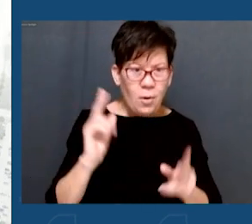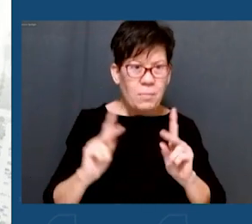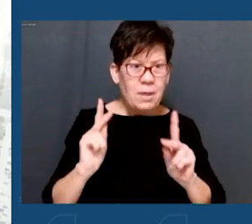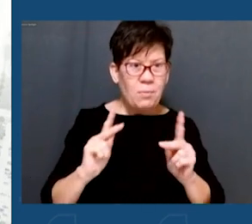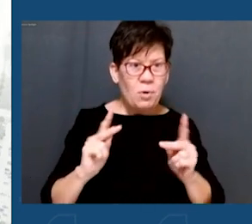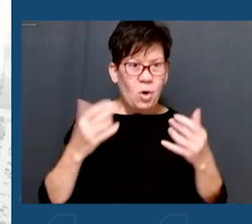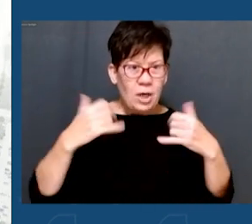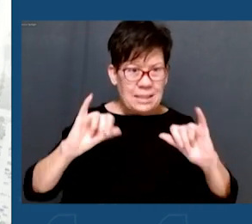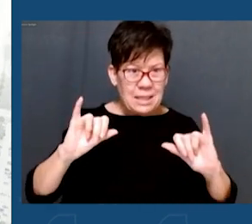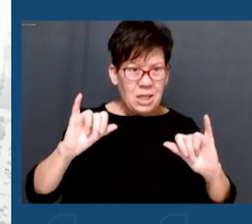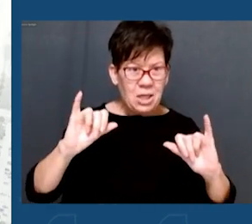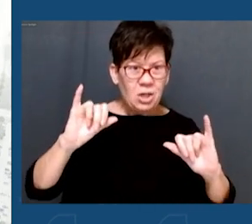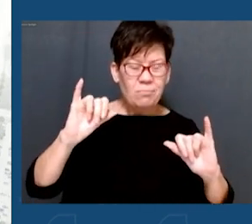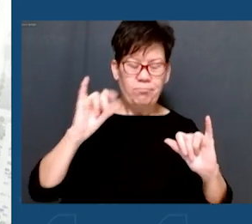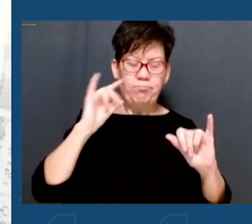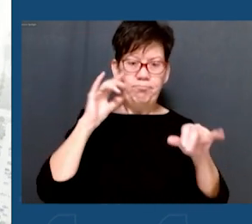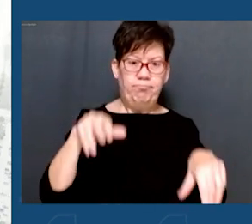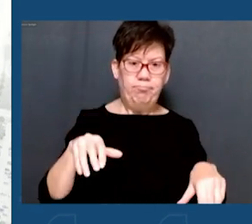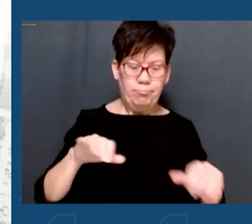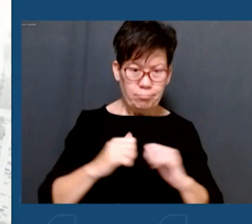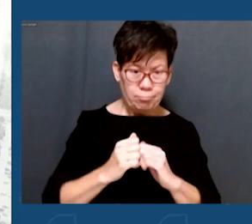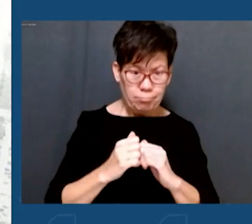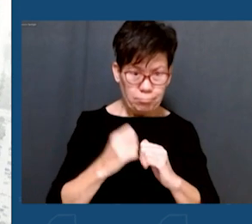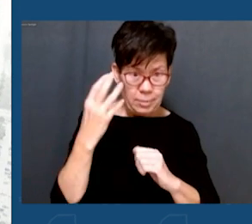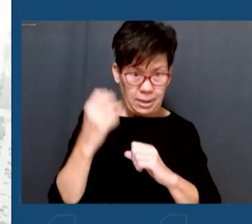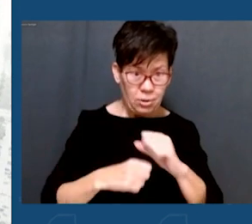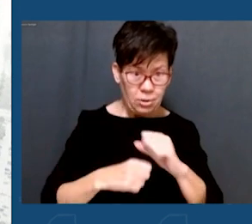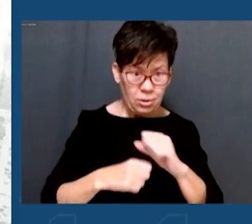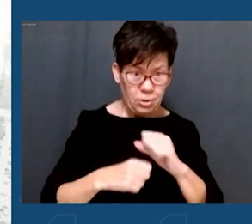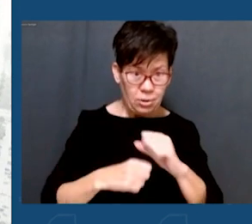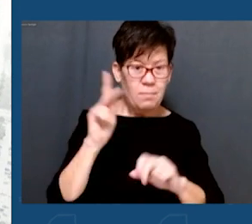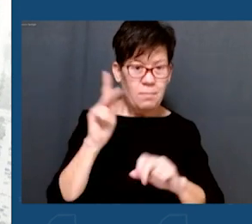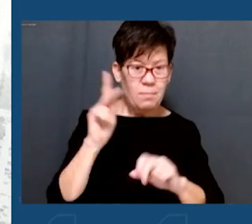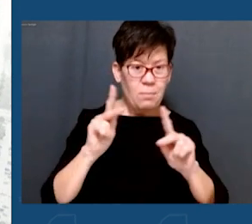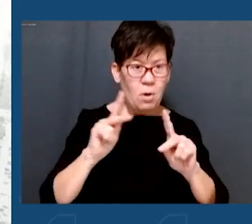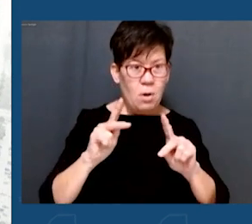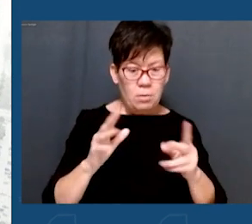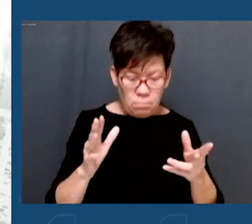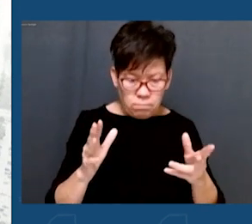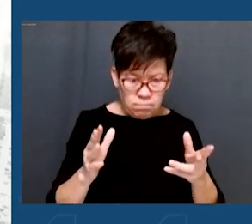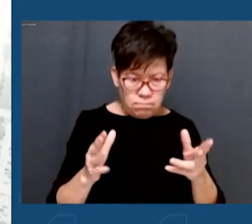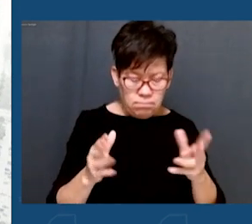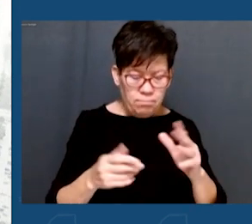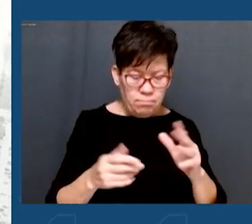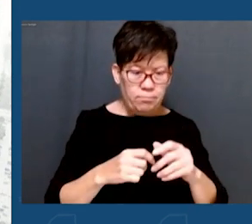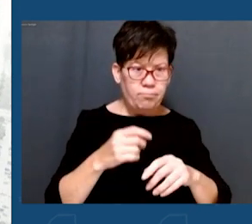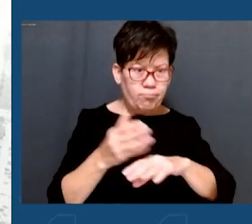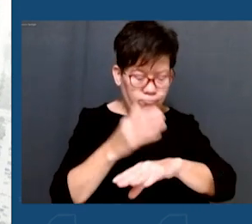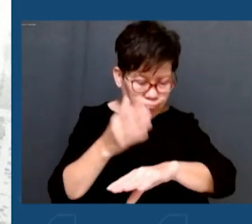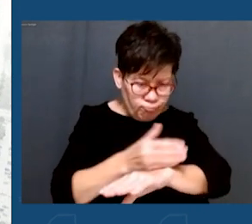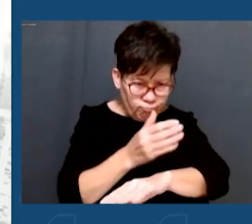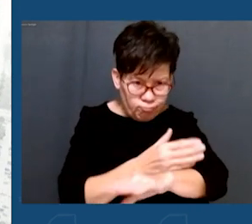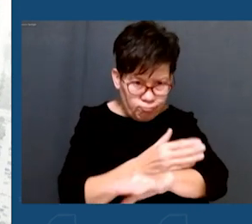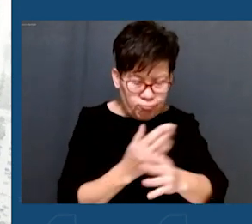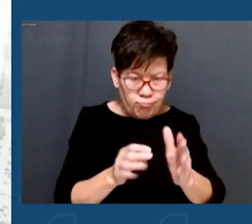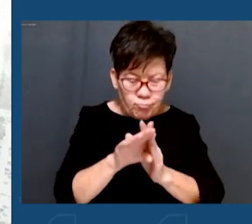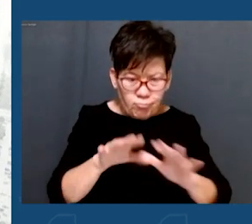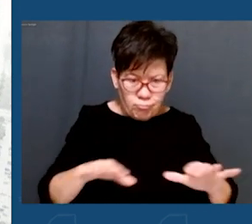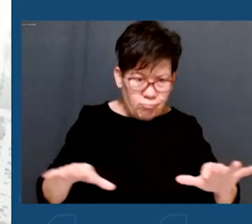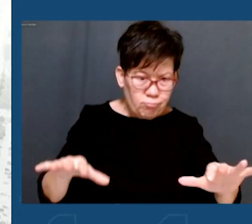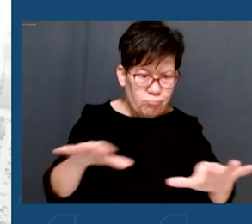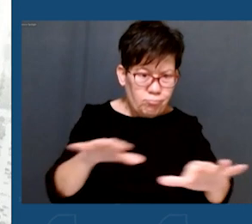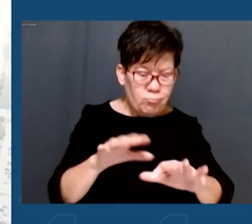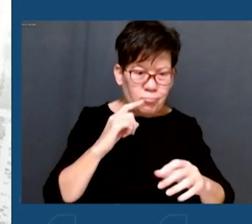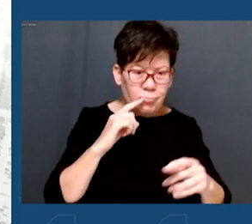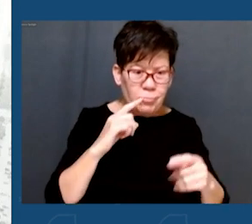was undertaken so many years ago to harness power that is traveling all across the state of New York, and there were canals that